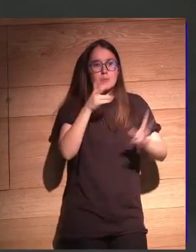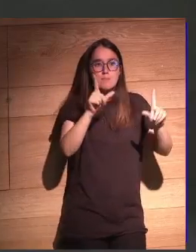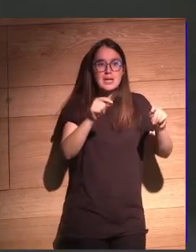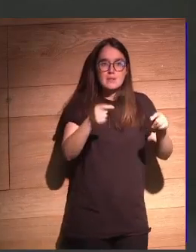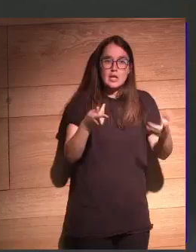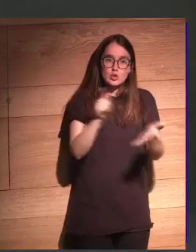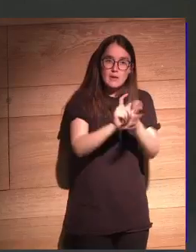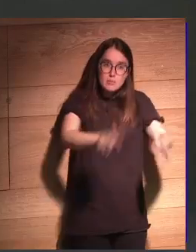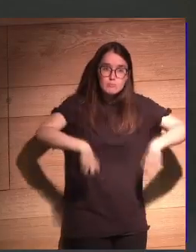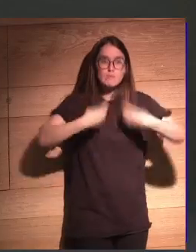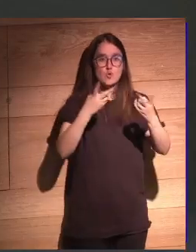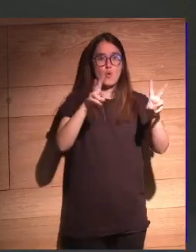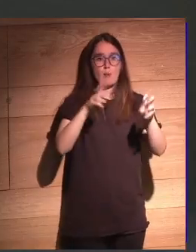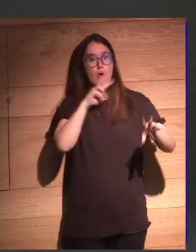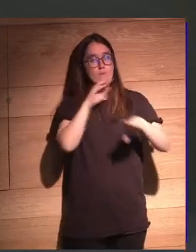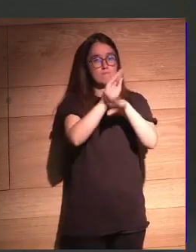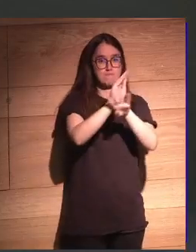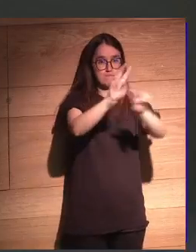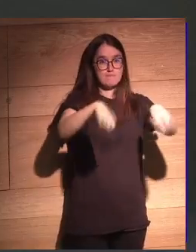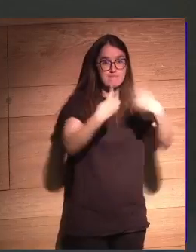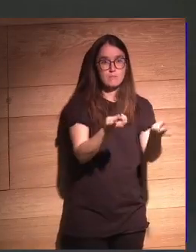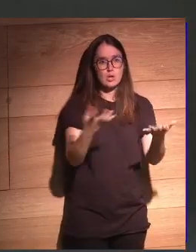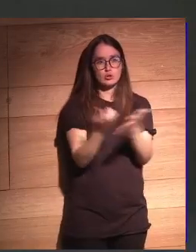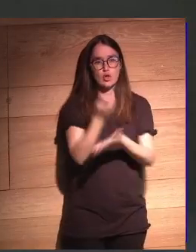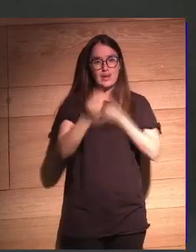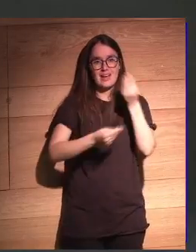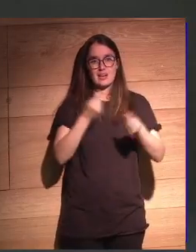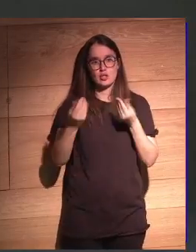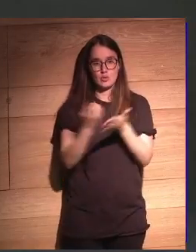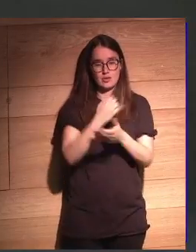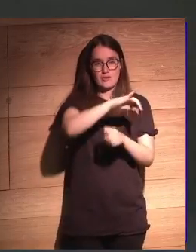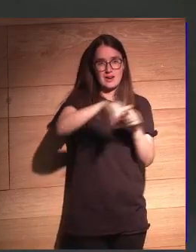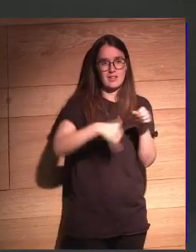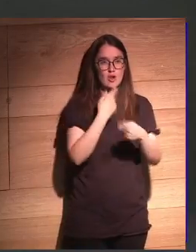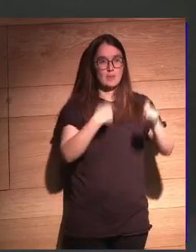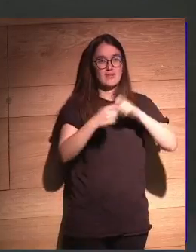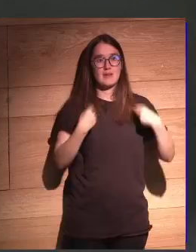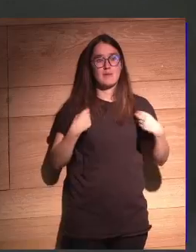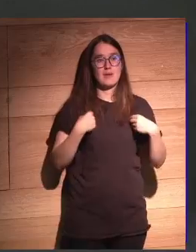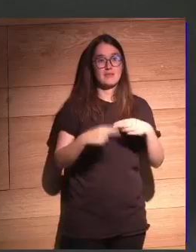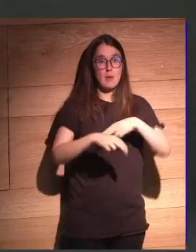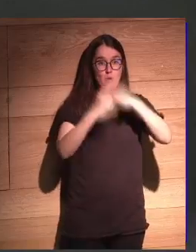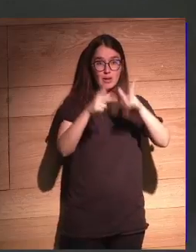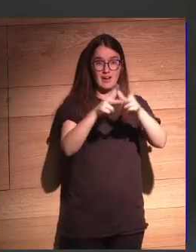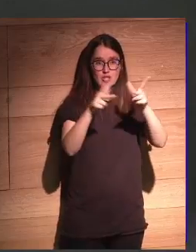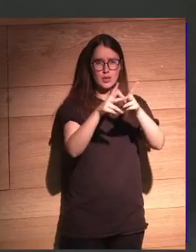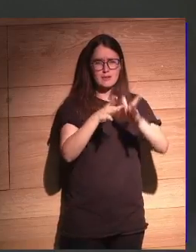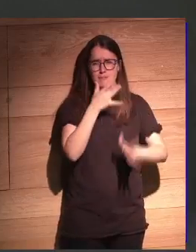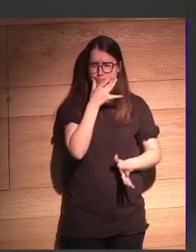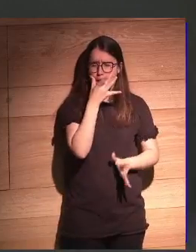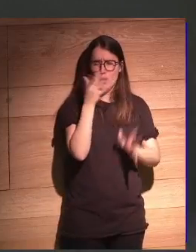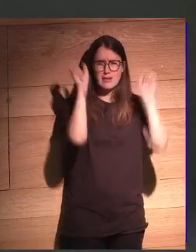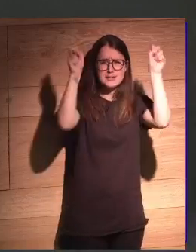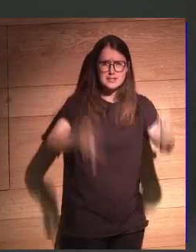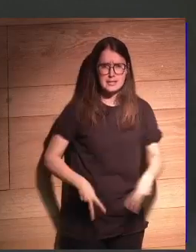extremely old and it's falling down. And when it does, we need to check if it's cheaper to refurbish or rebuild. But